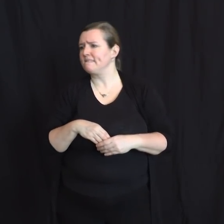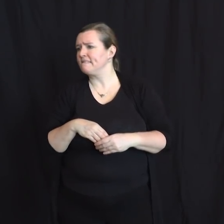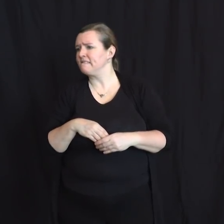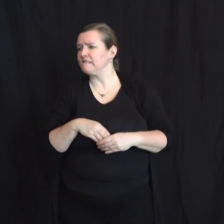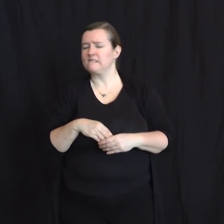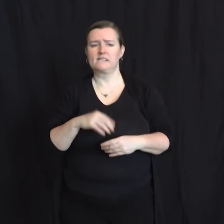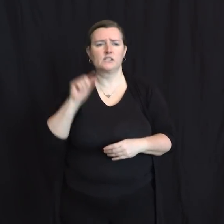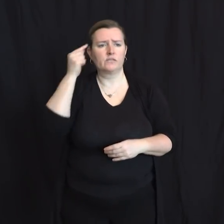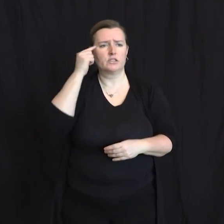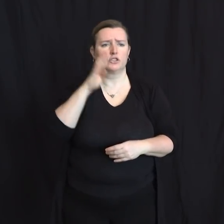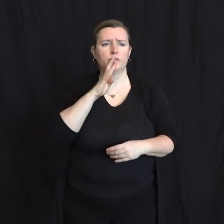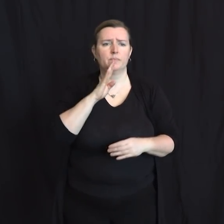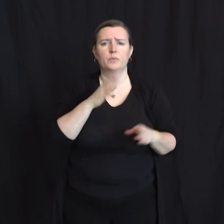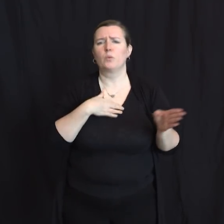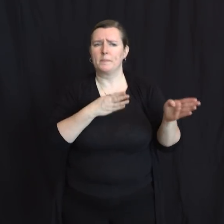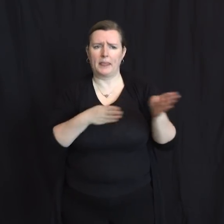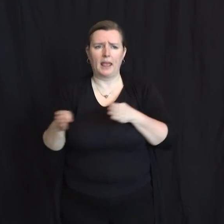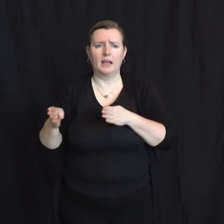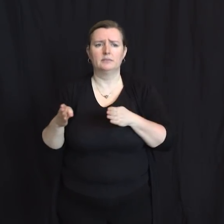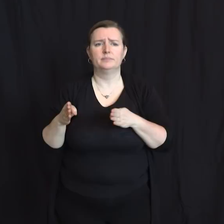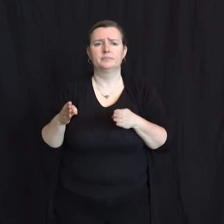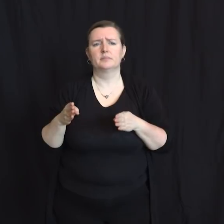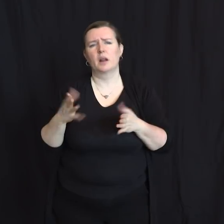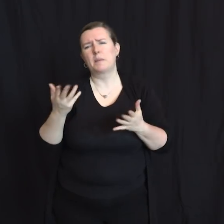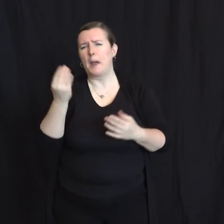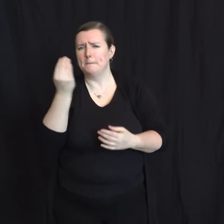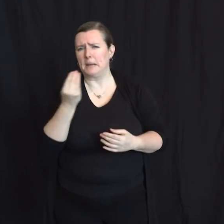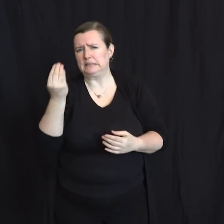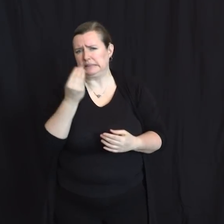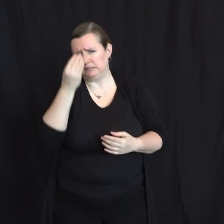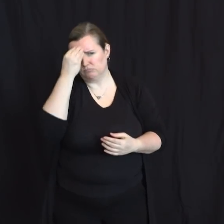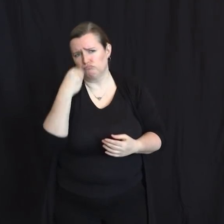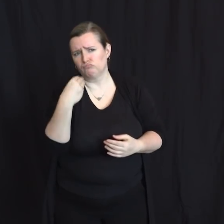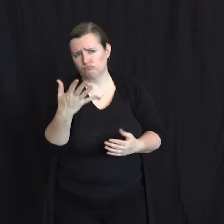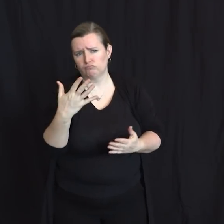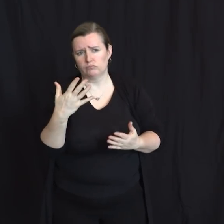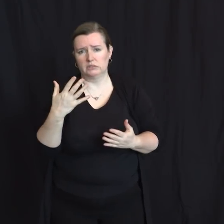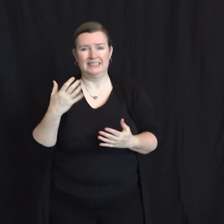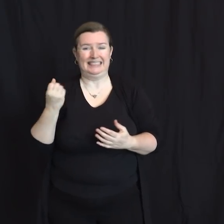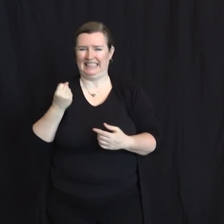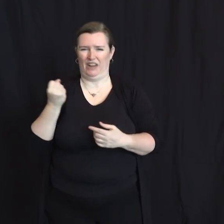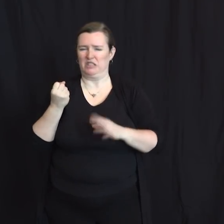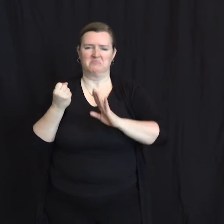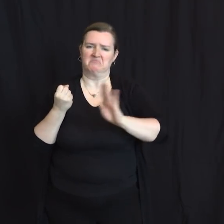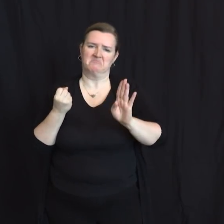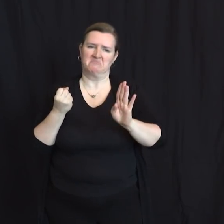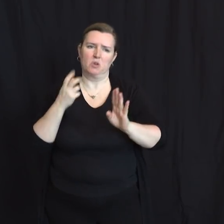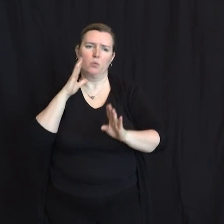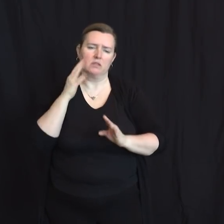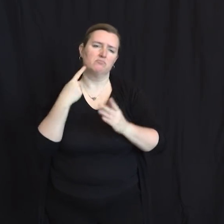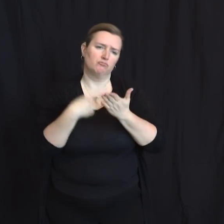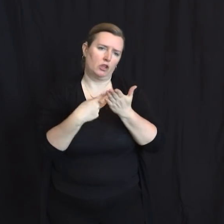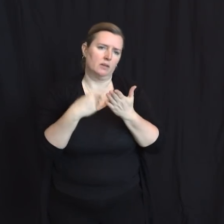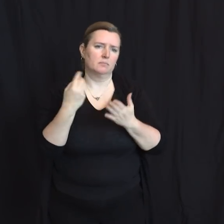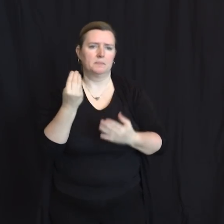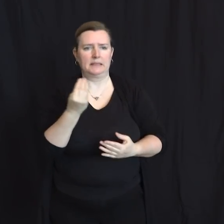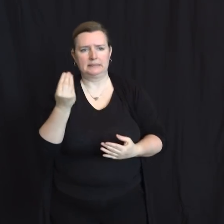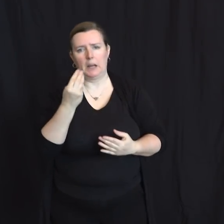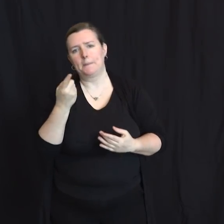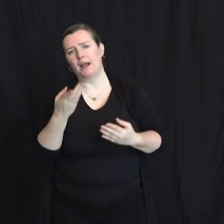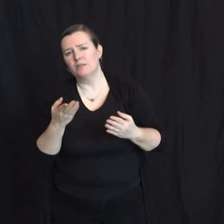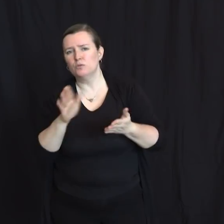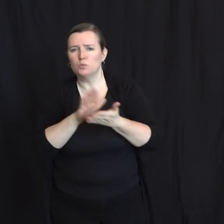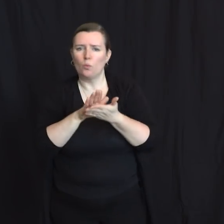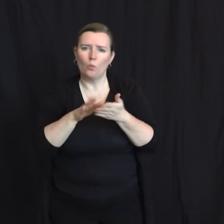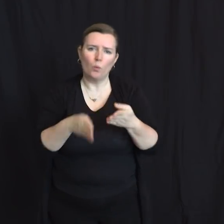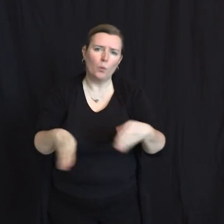So, and the reason for that is a little bit, I'm going to harken back to the example of closing schools. We don't want to just pound